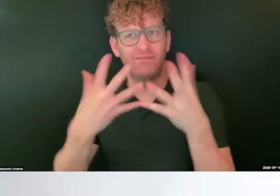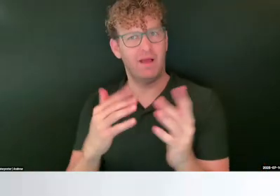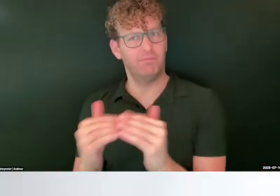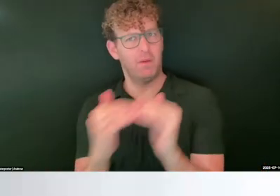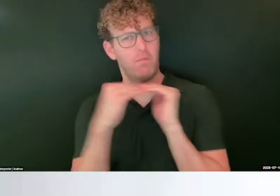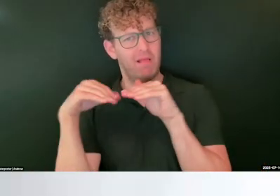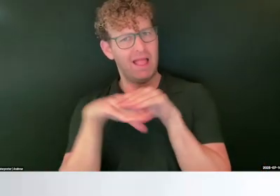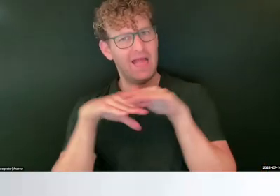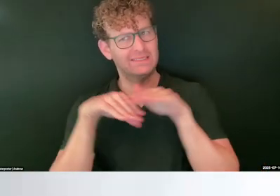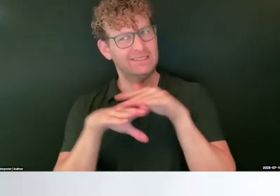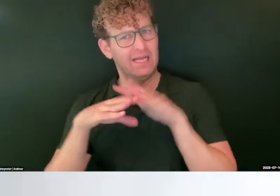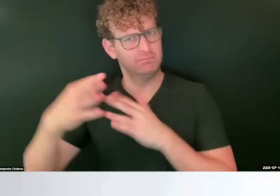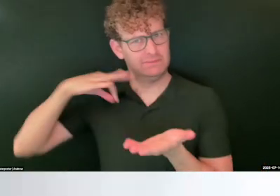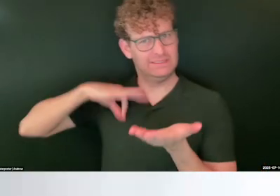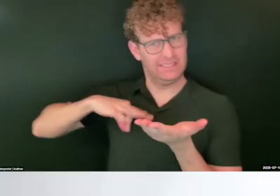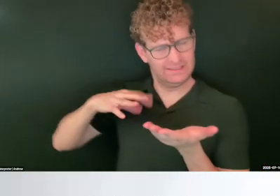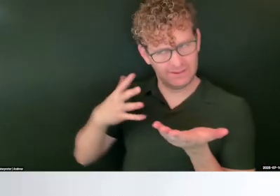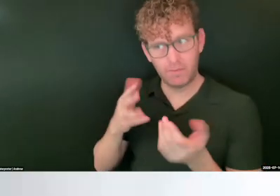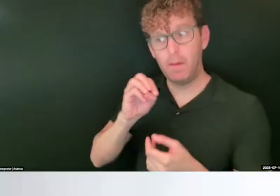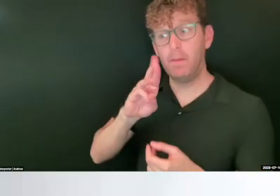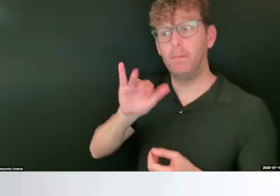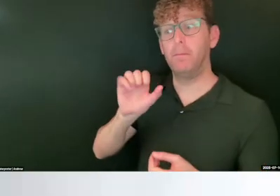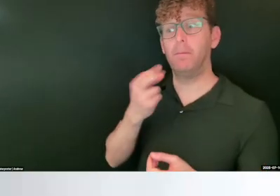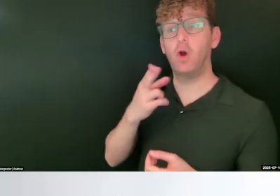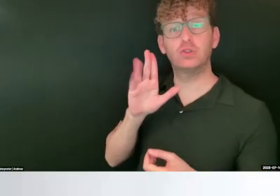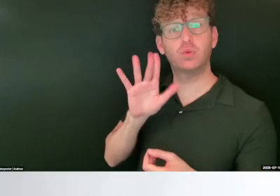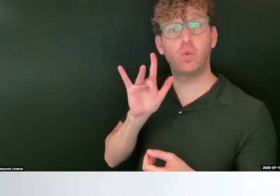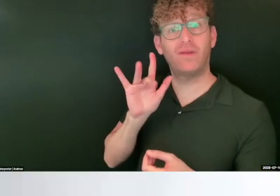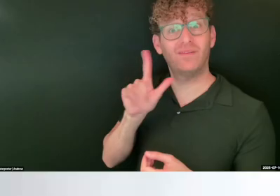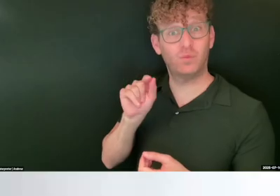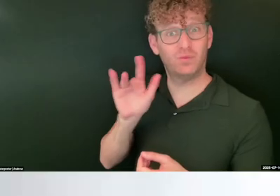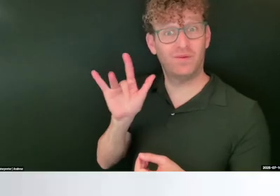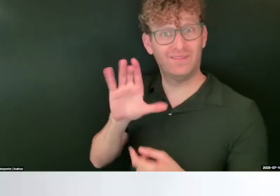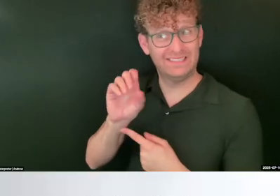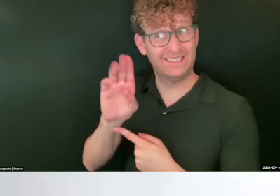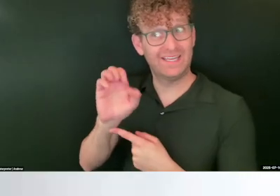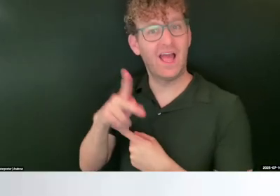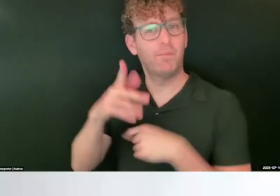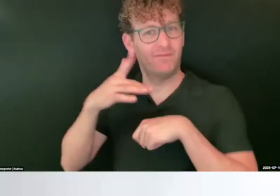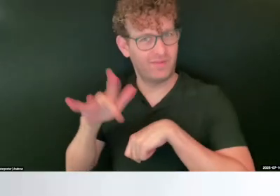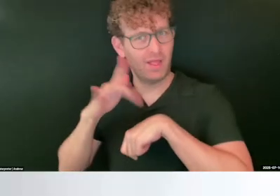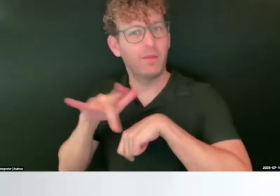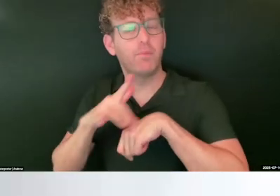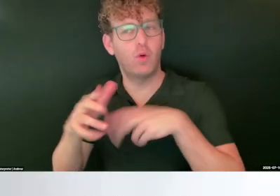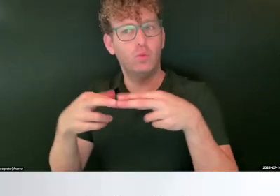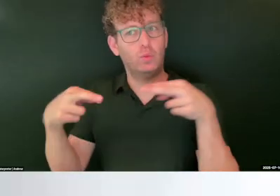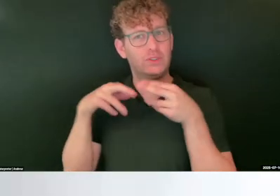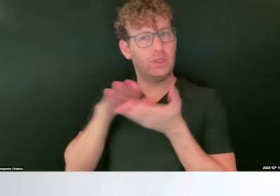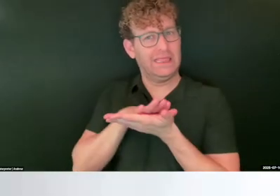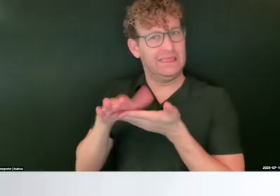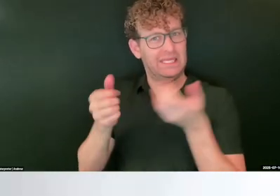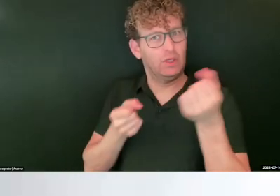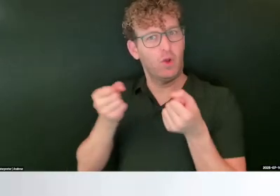incentives. As such, as of March 25, 2025, DCAP is now available to regional Clean Cars for All regions